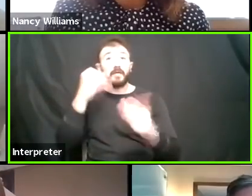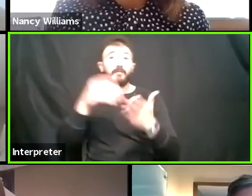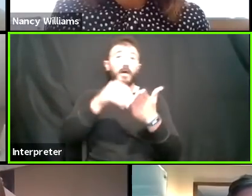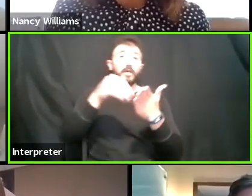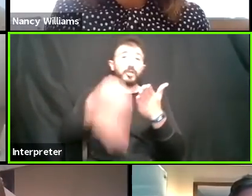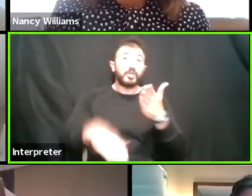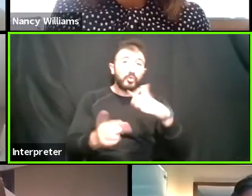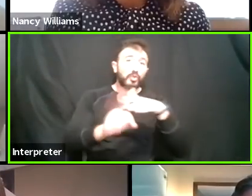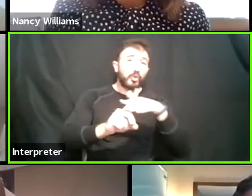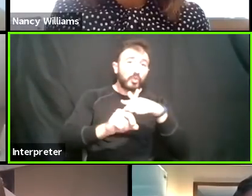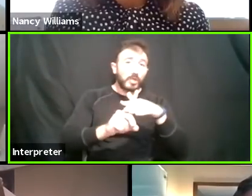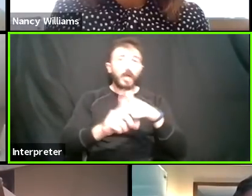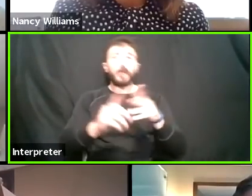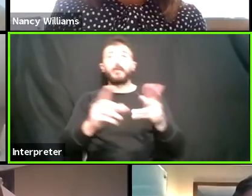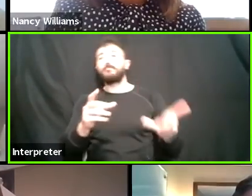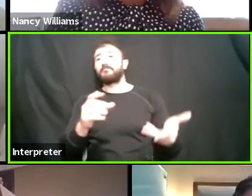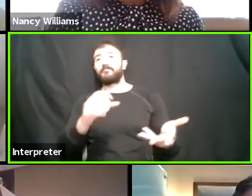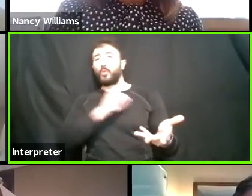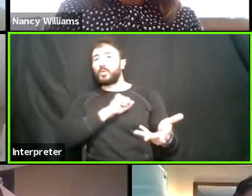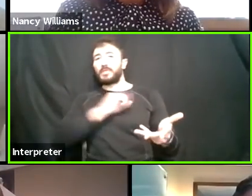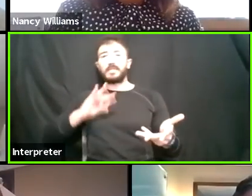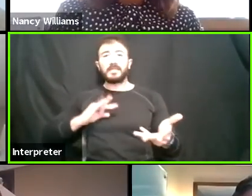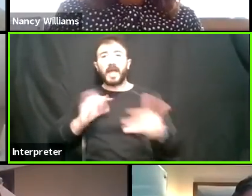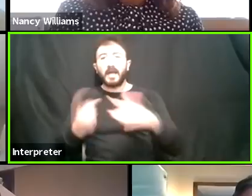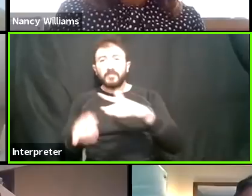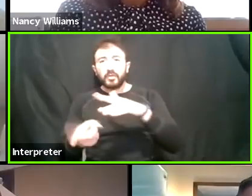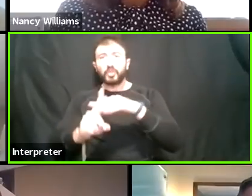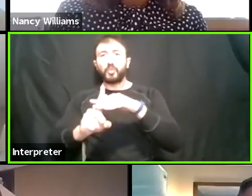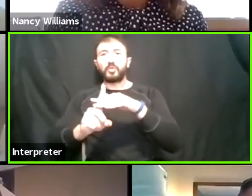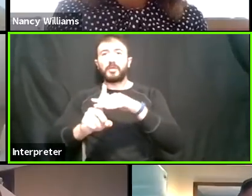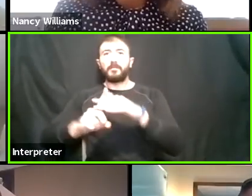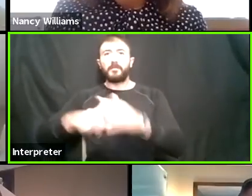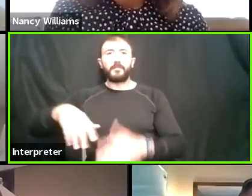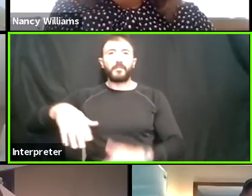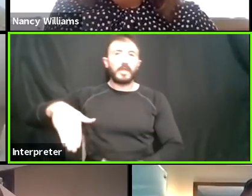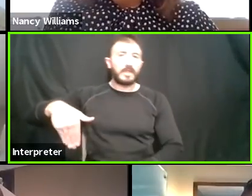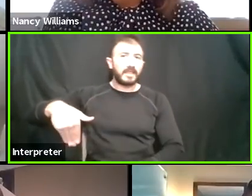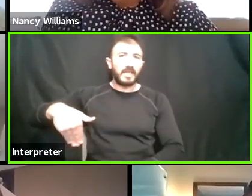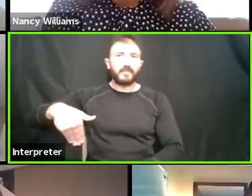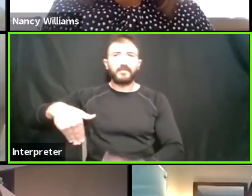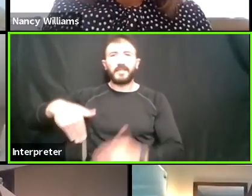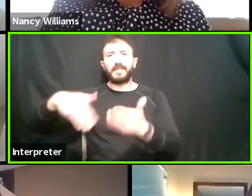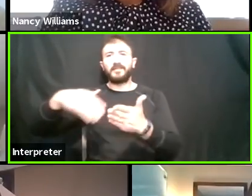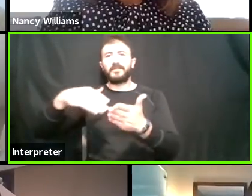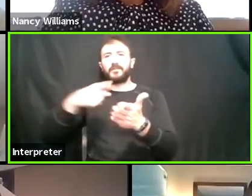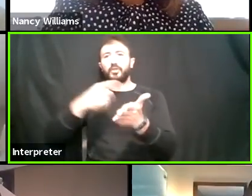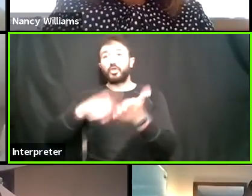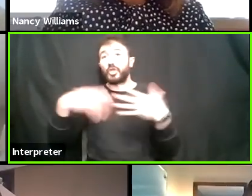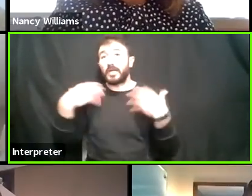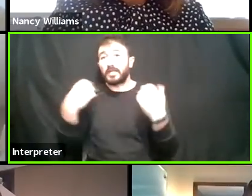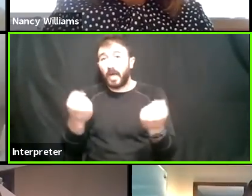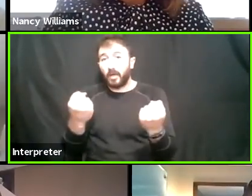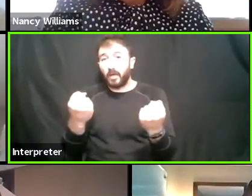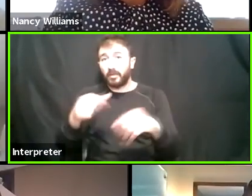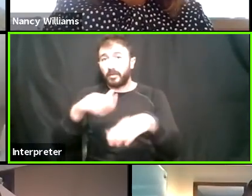shows up and they haven't taken the health check app or haven't done